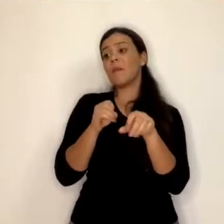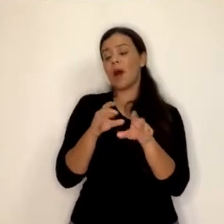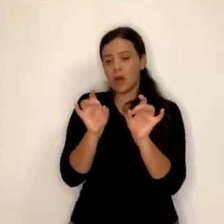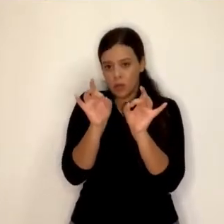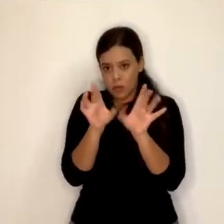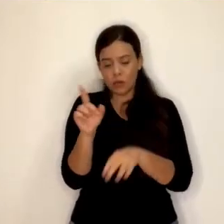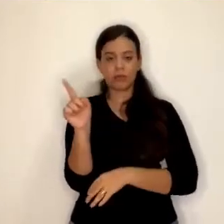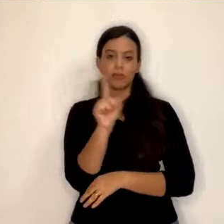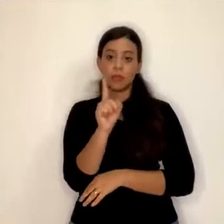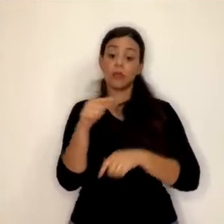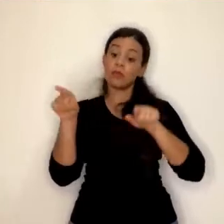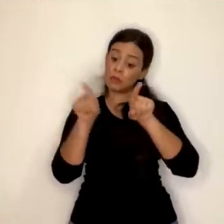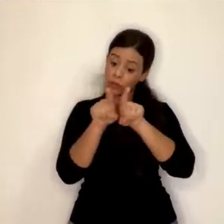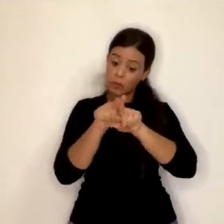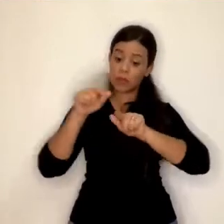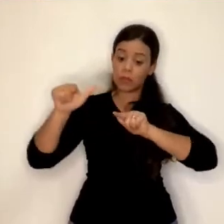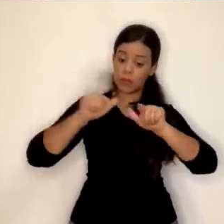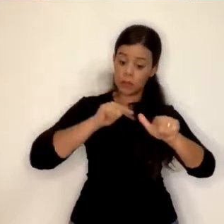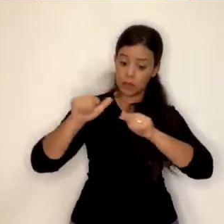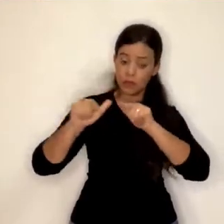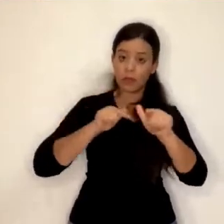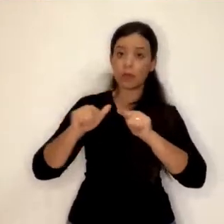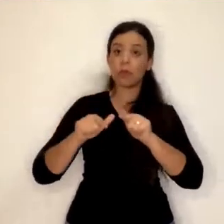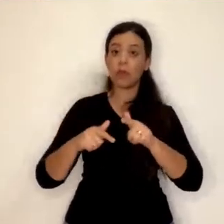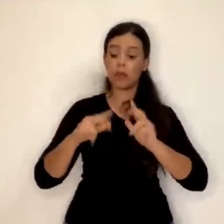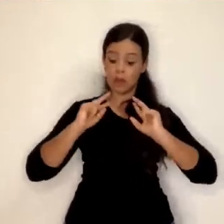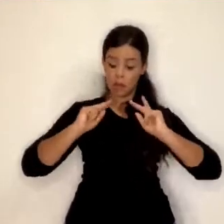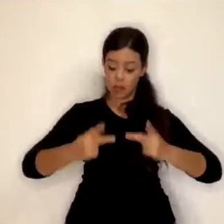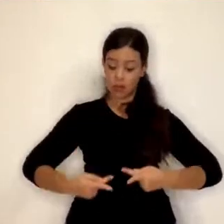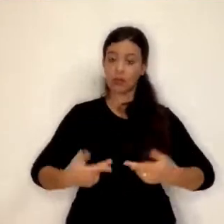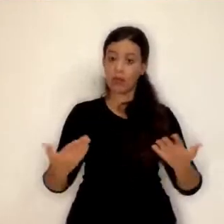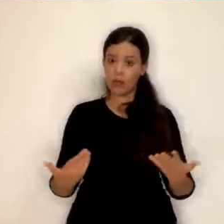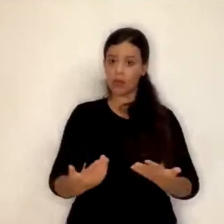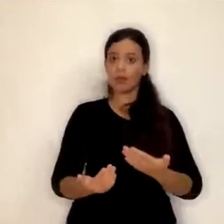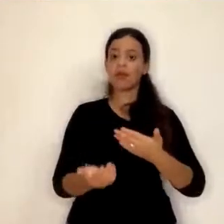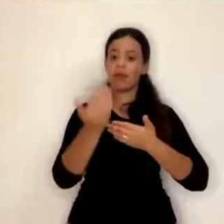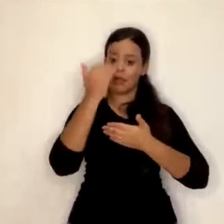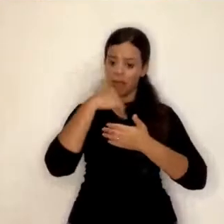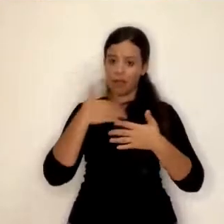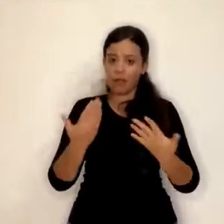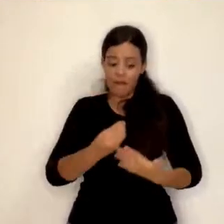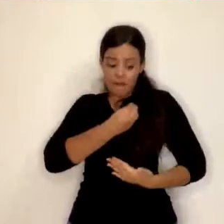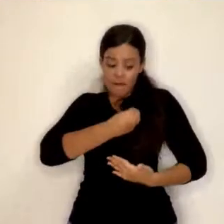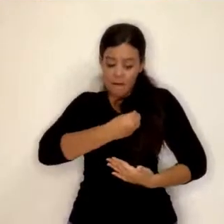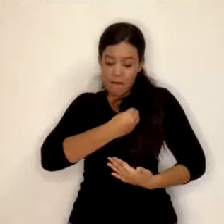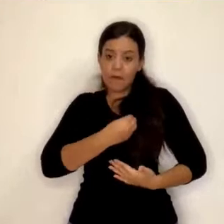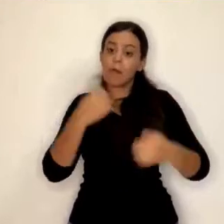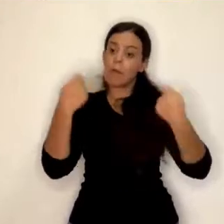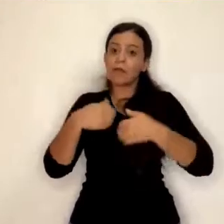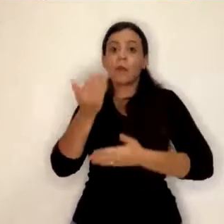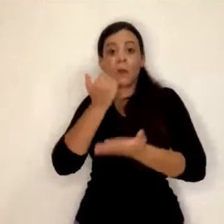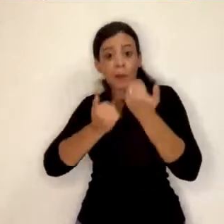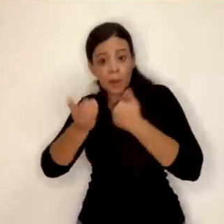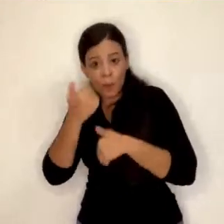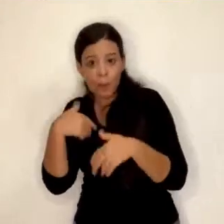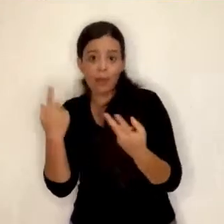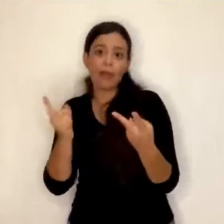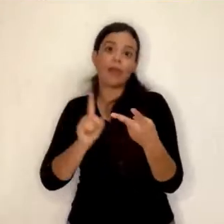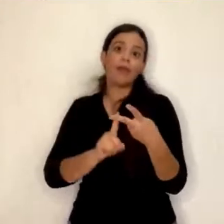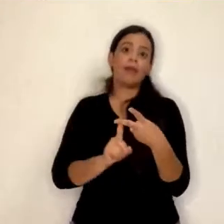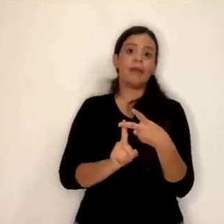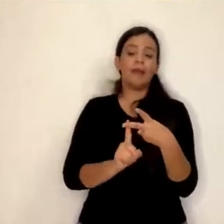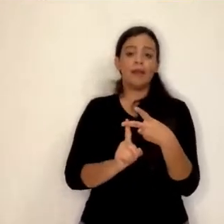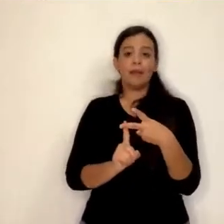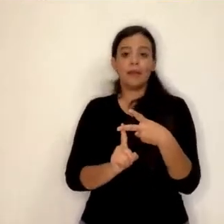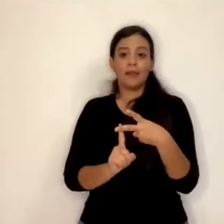only educators, we are workers, we are biological beings. We need